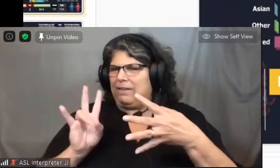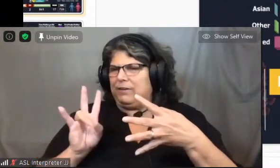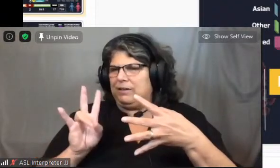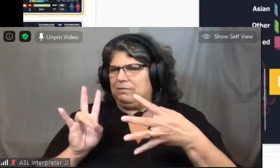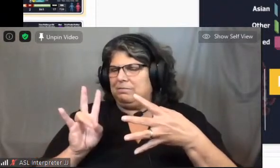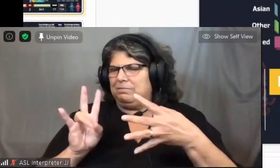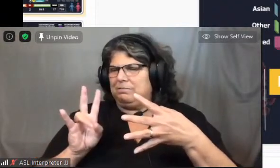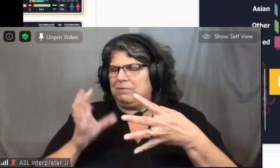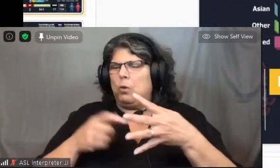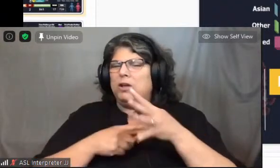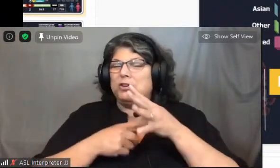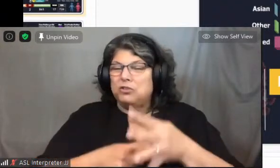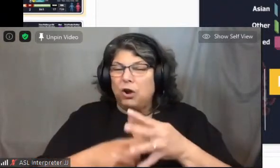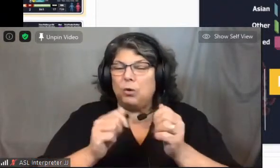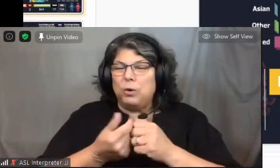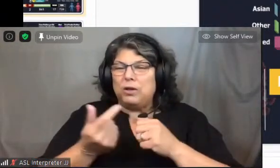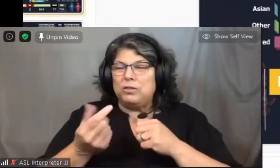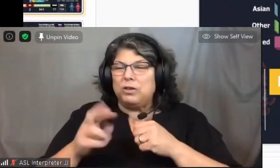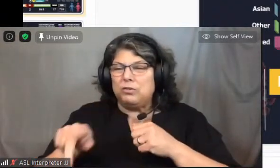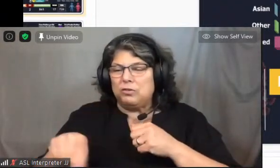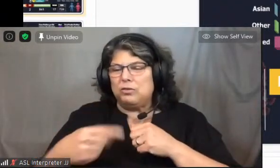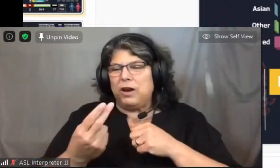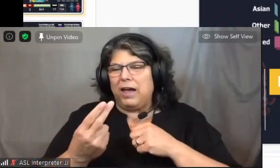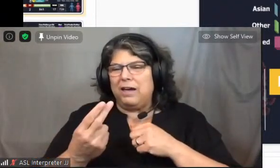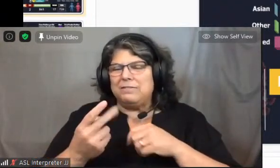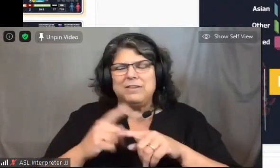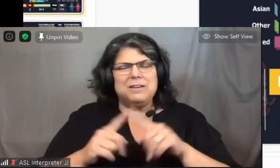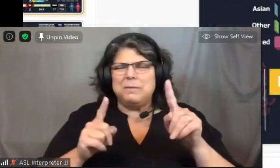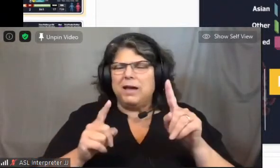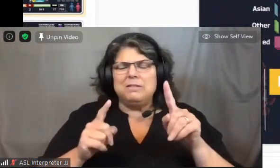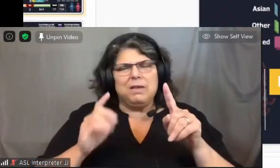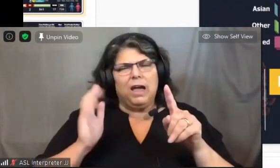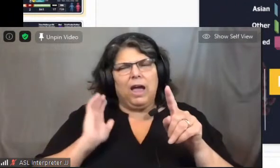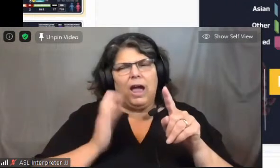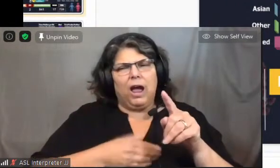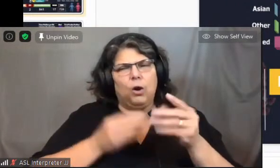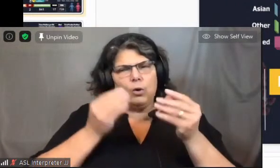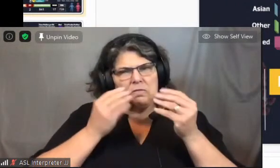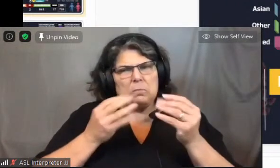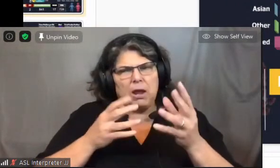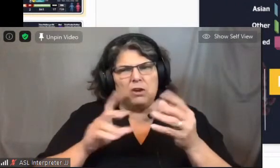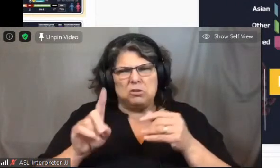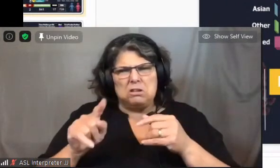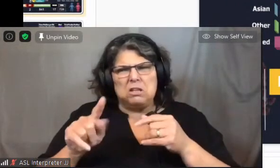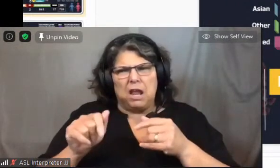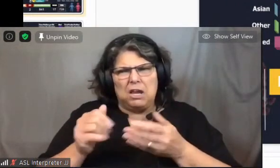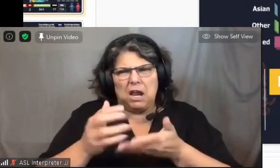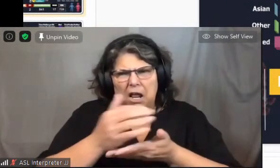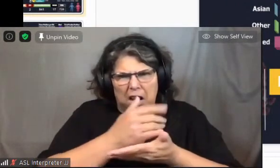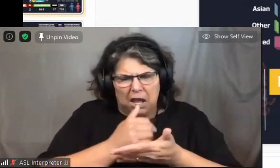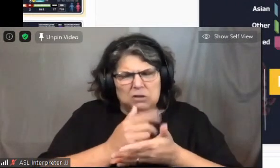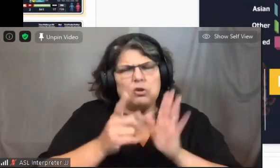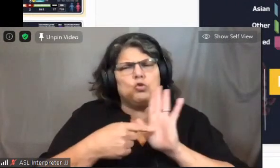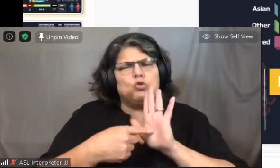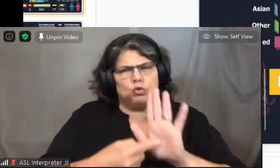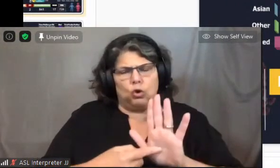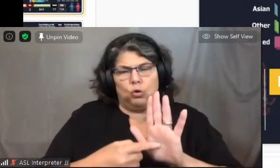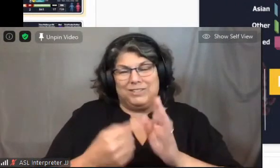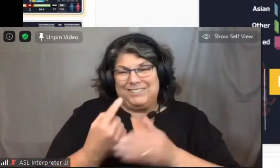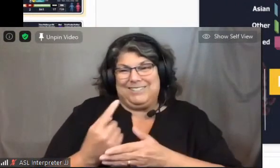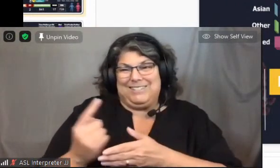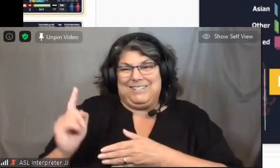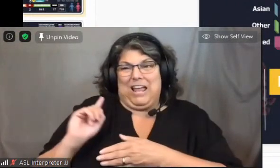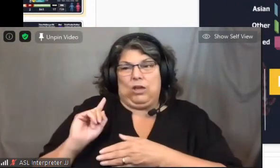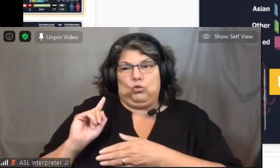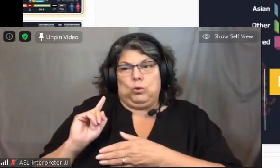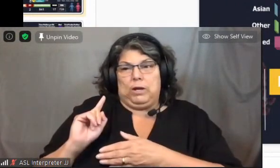show you this on a graph, but our epidemiologic data does show that in the last week, we are having less and